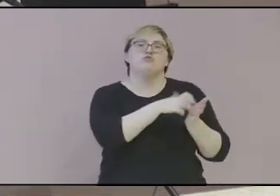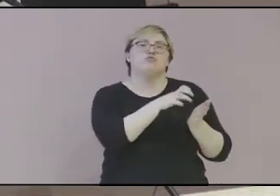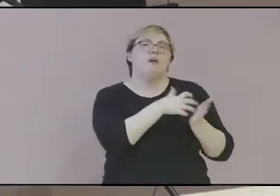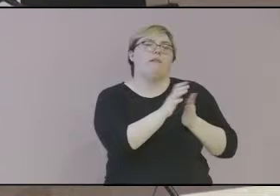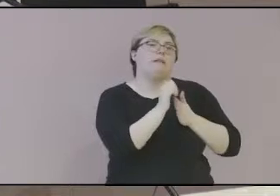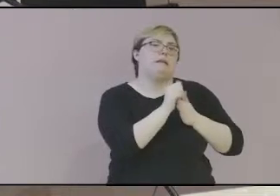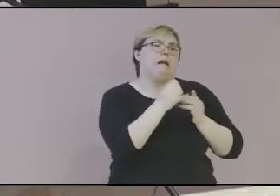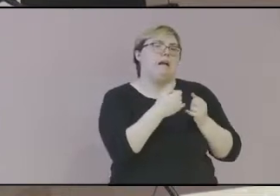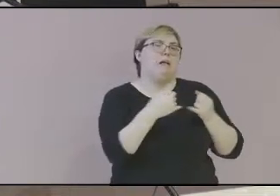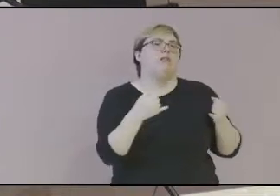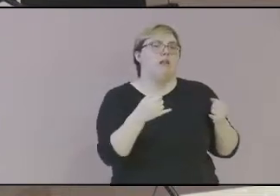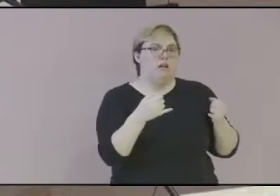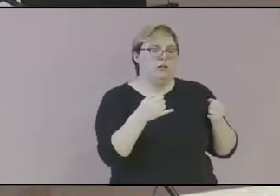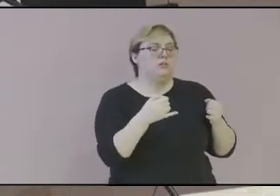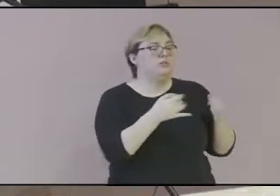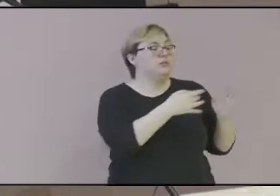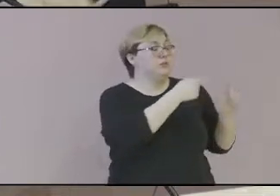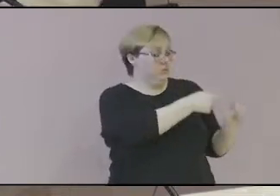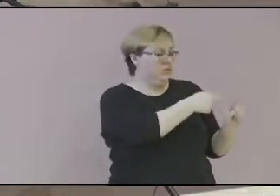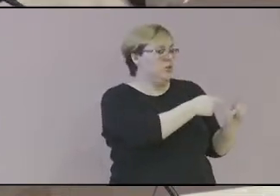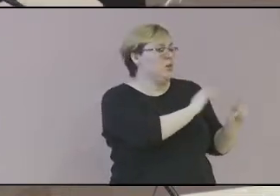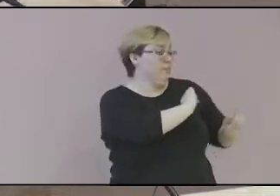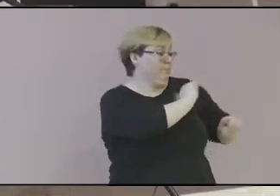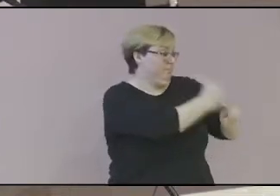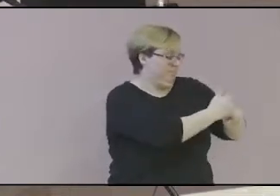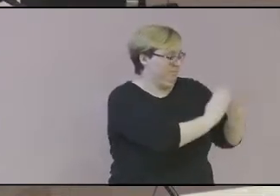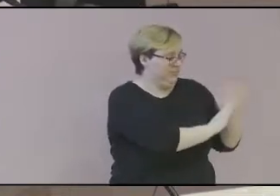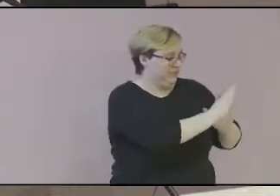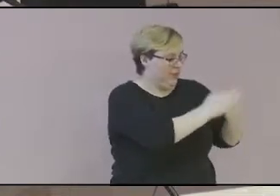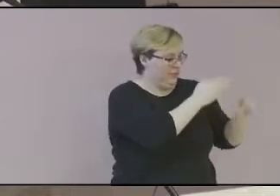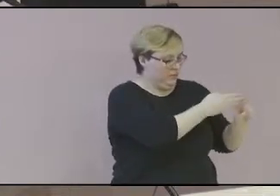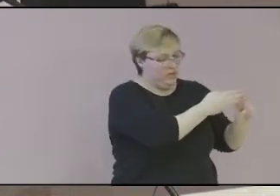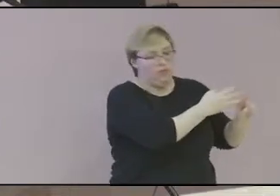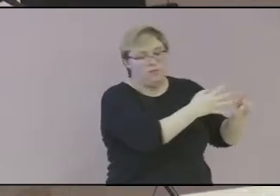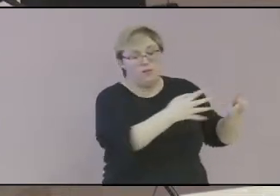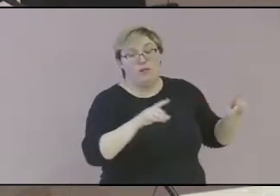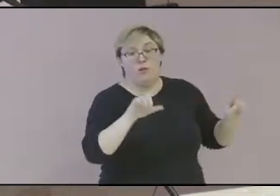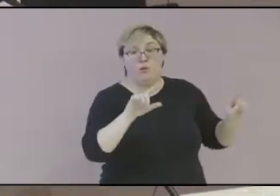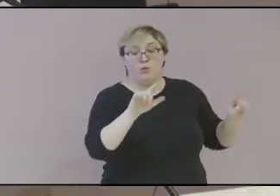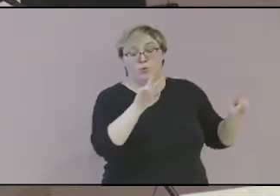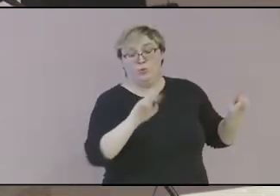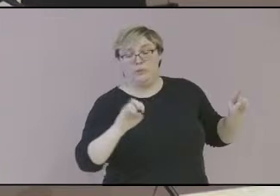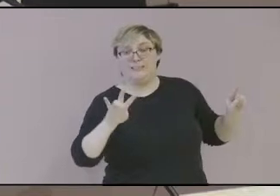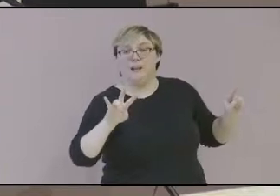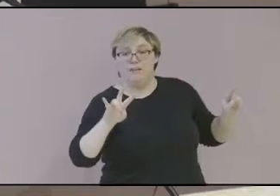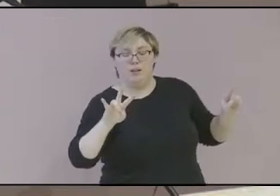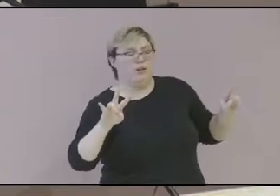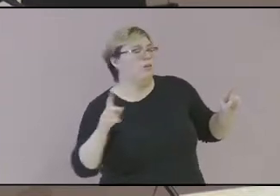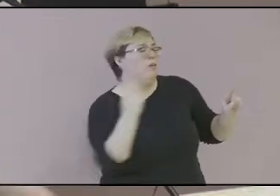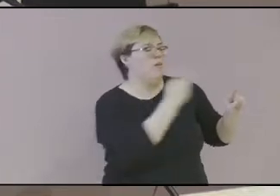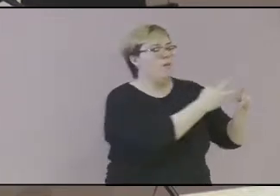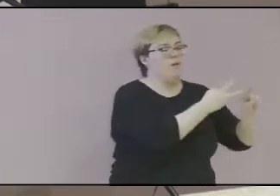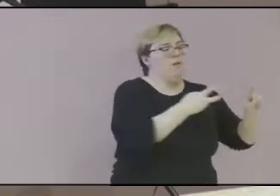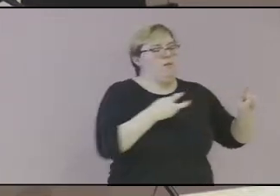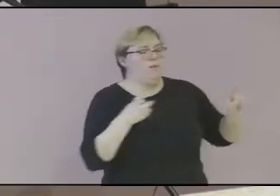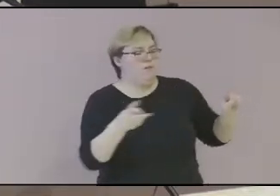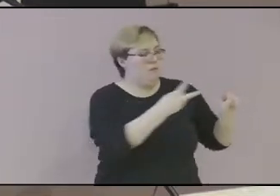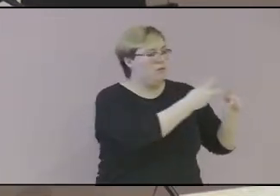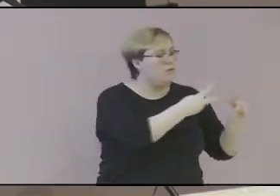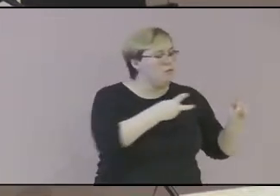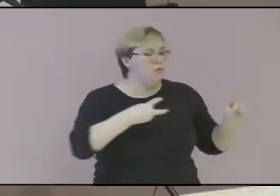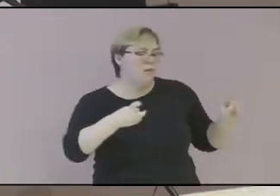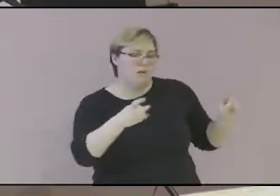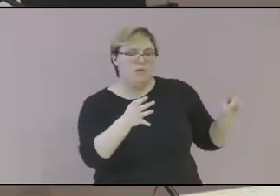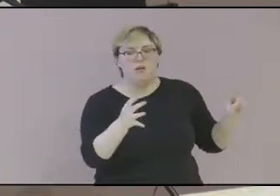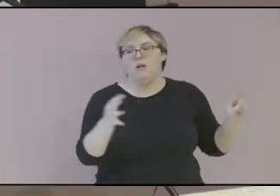in 2007, which went on to influence all these other states' protocols that I just mentioned, it initially